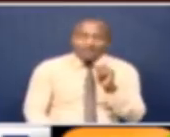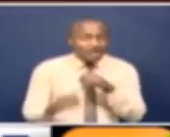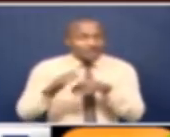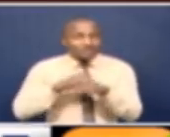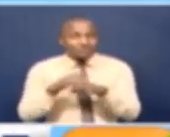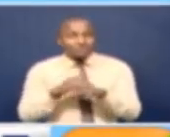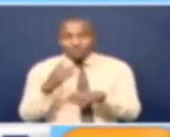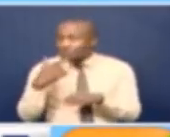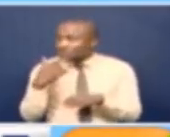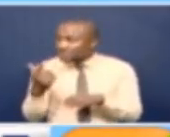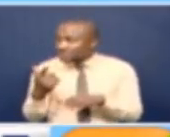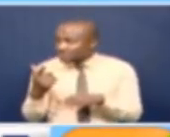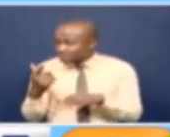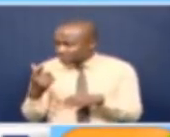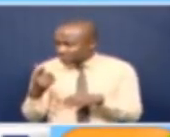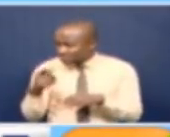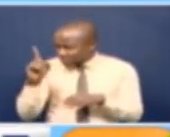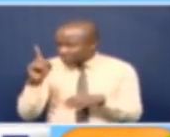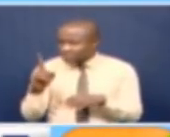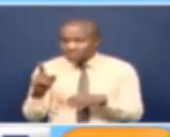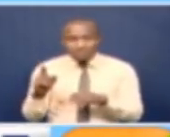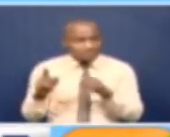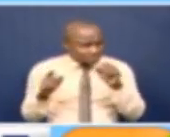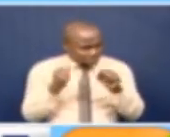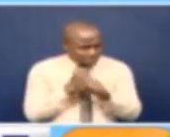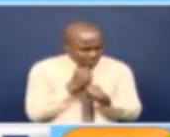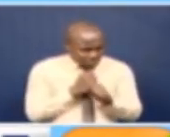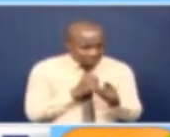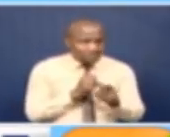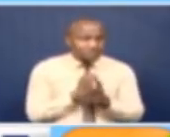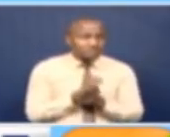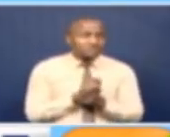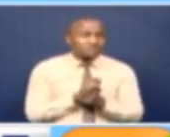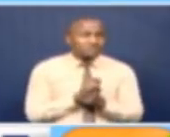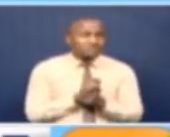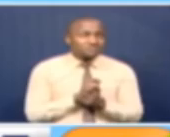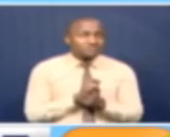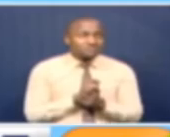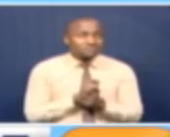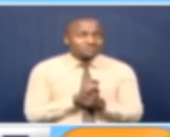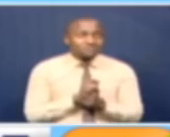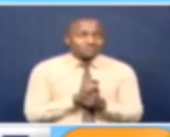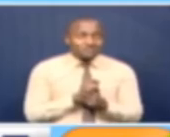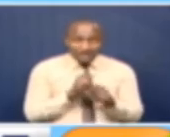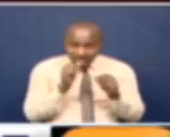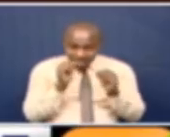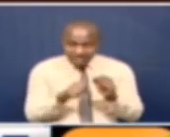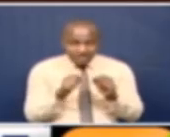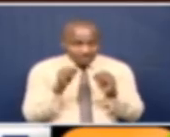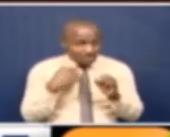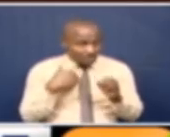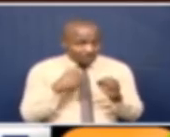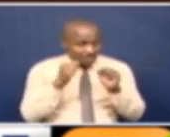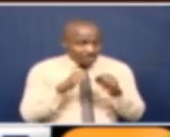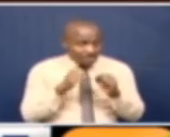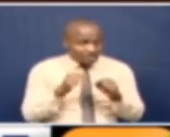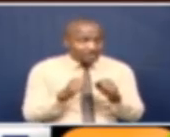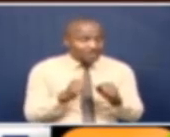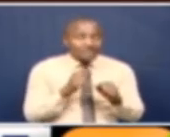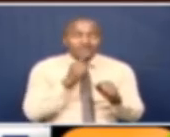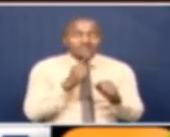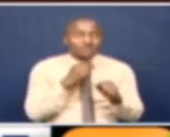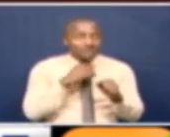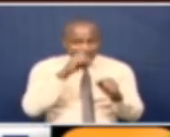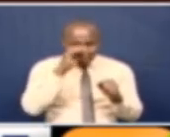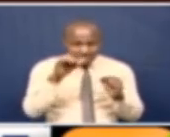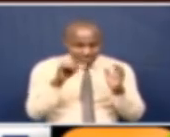that. He said that? Yes, he did. Okay? So if we agree that we've got a serious